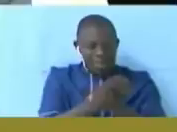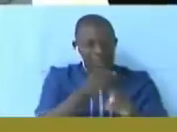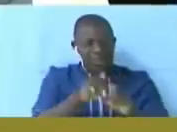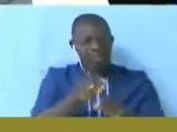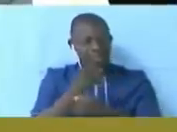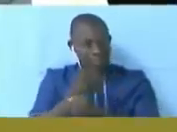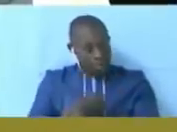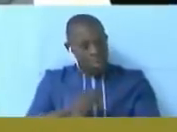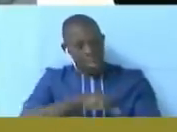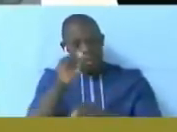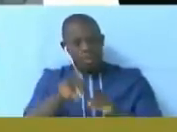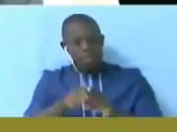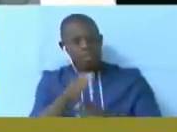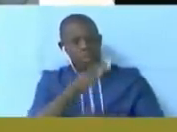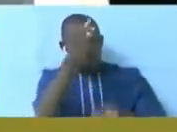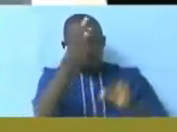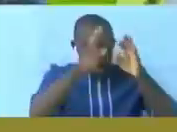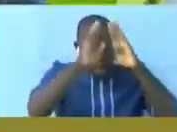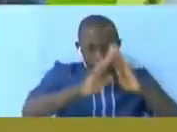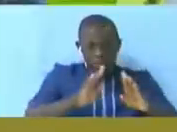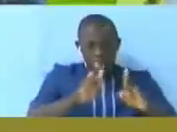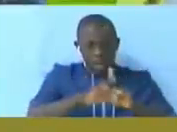directives.